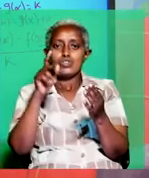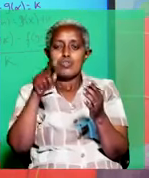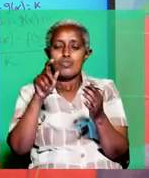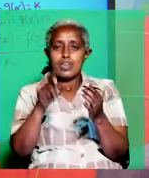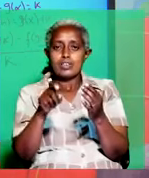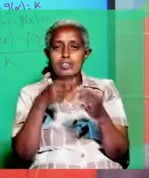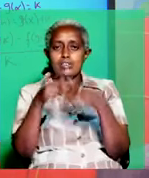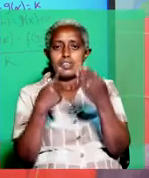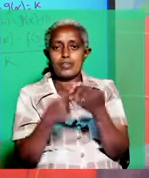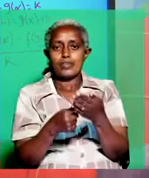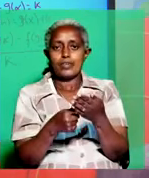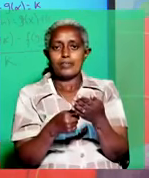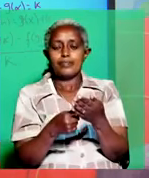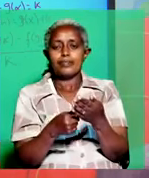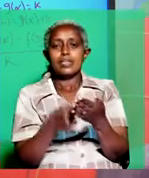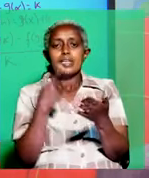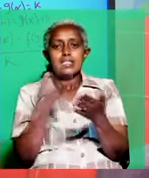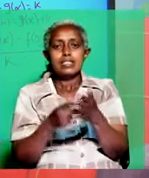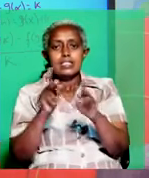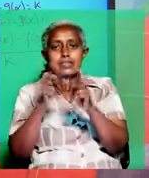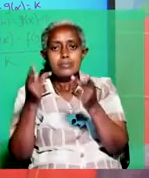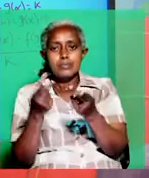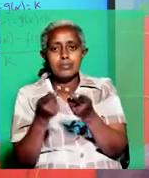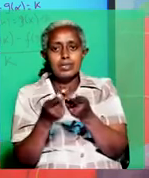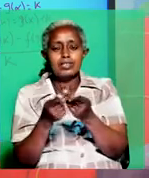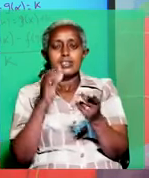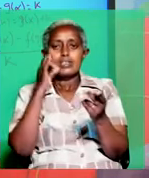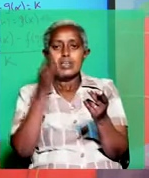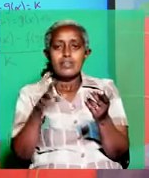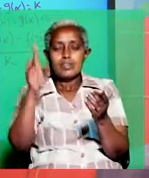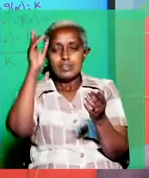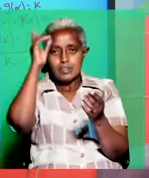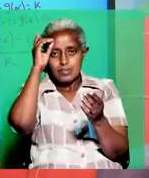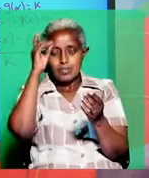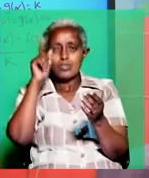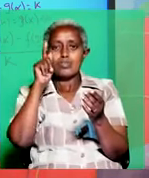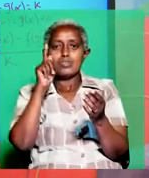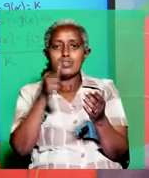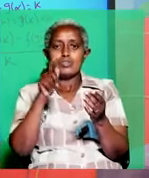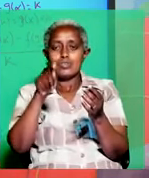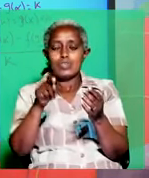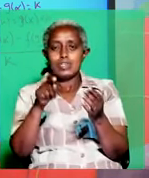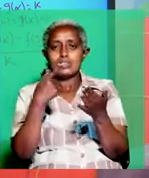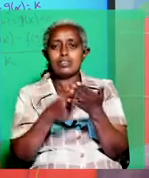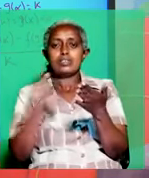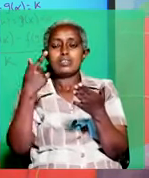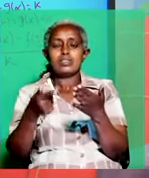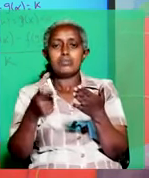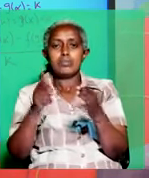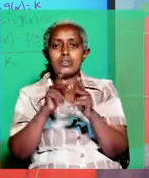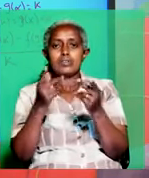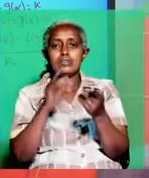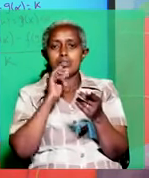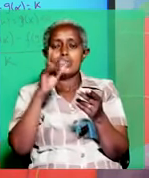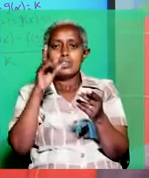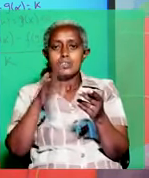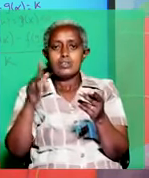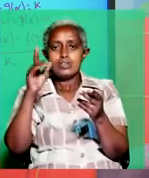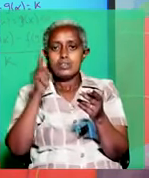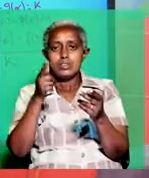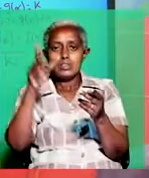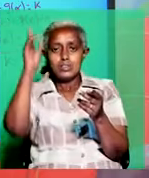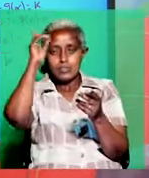Therefore, this part will be this f derivative of g of x, and the next part will be this g derivative of x. So this